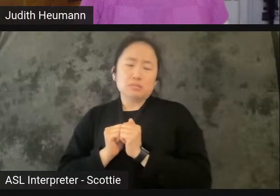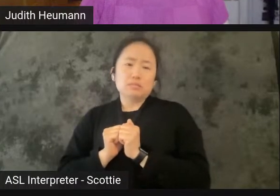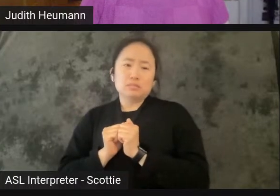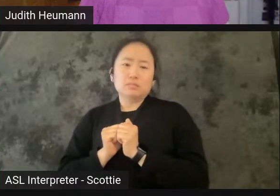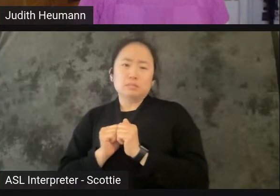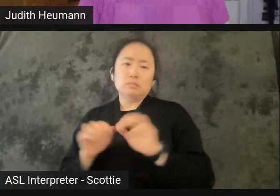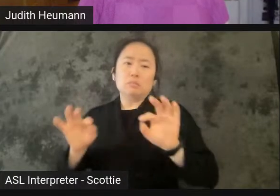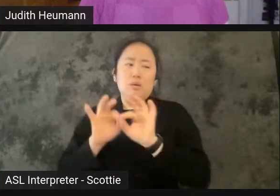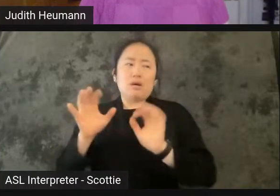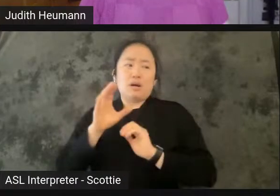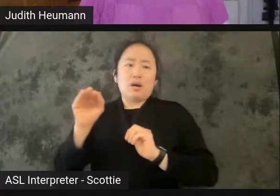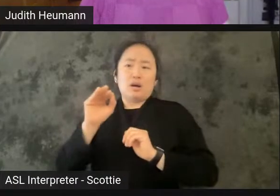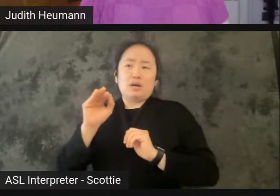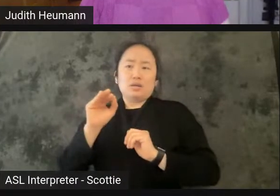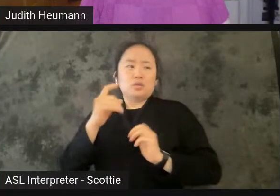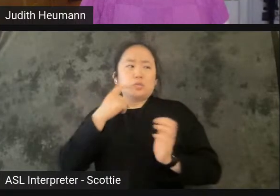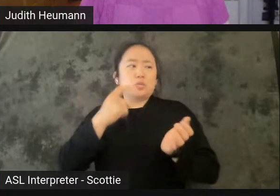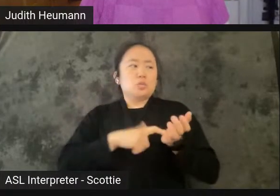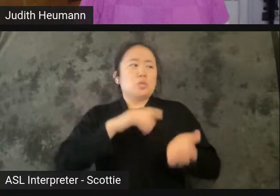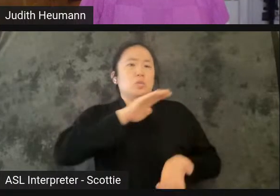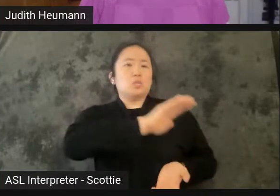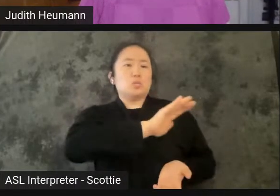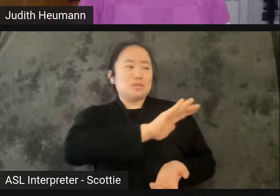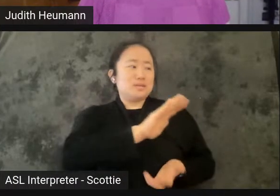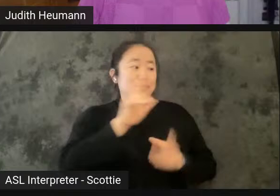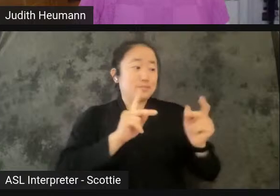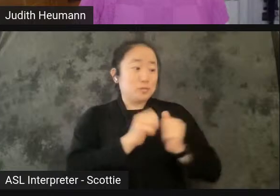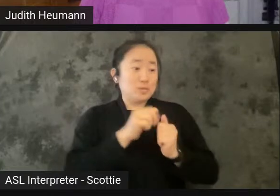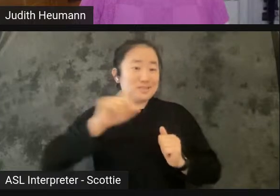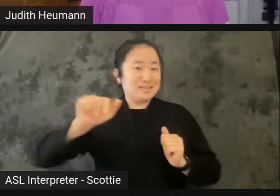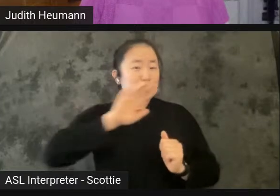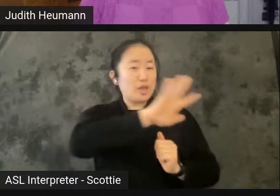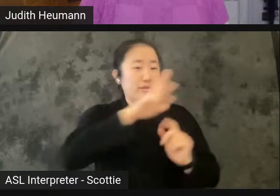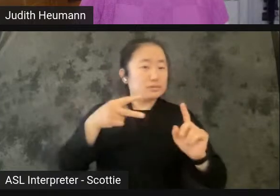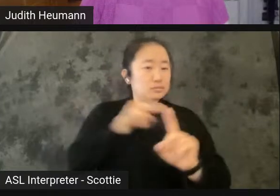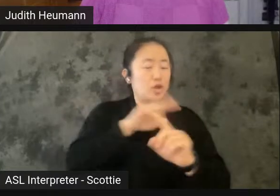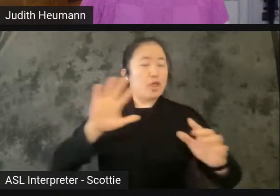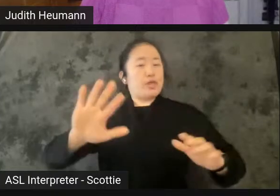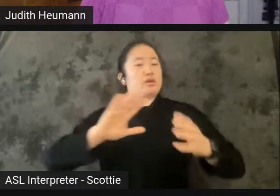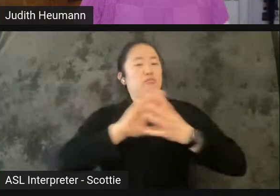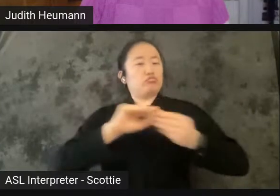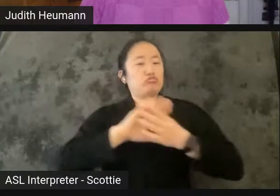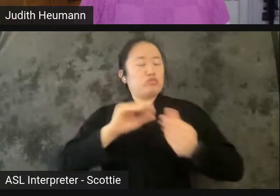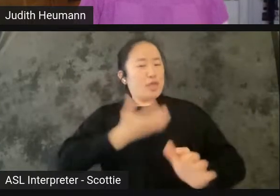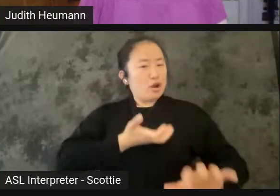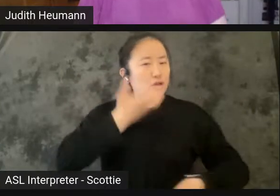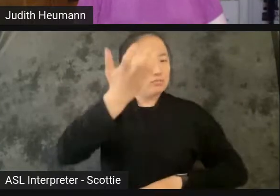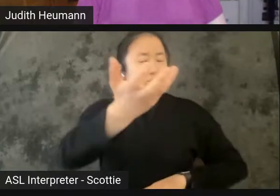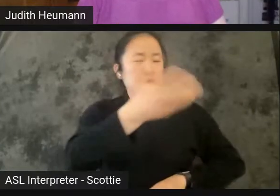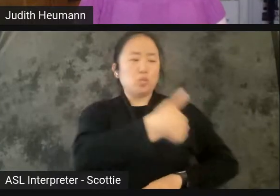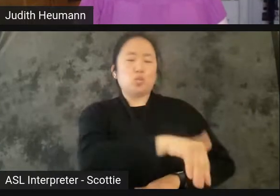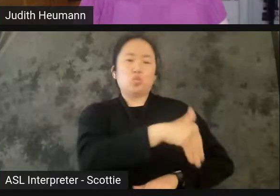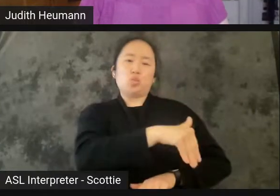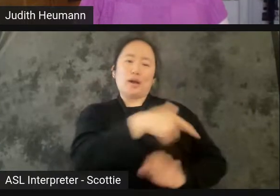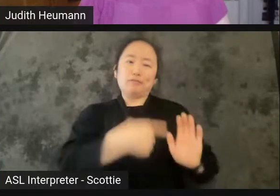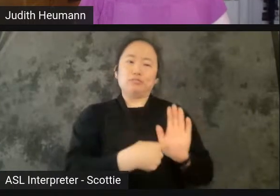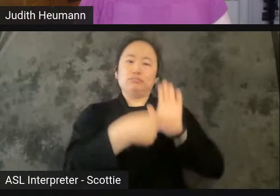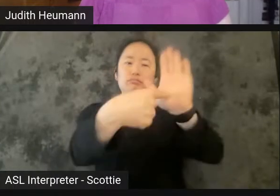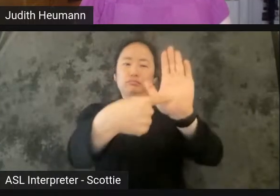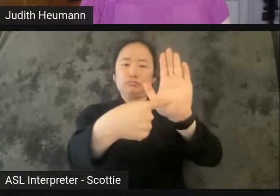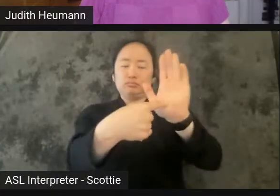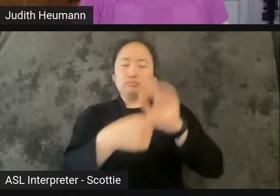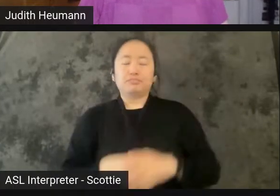disabled people playing a prominent role. I also think that coalitions are